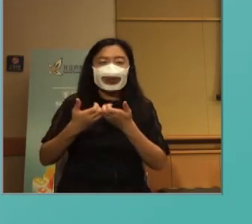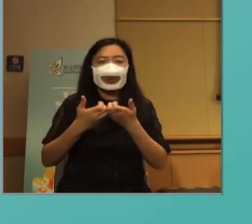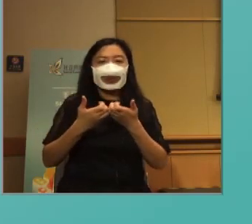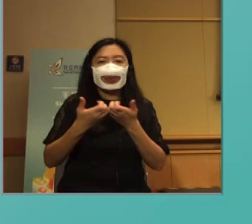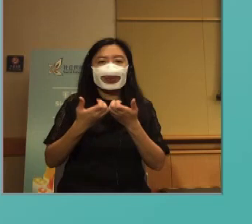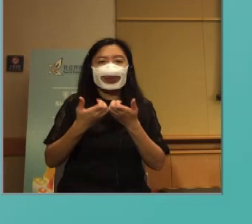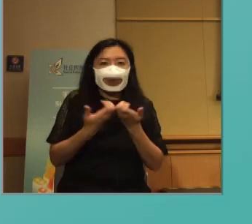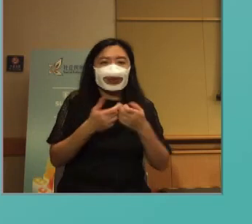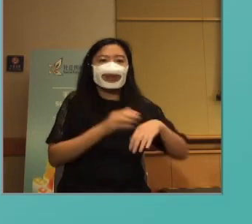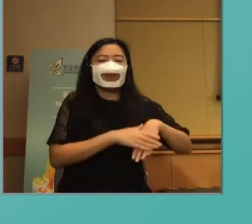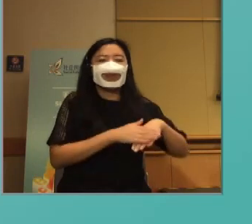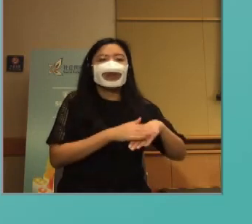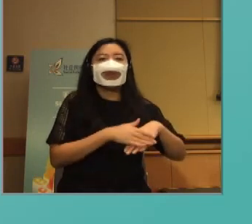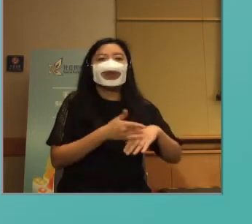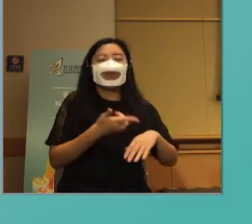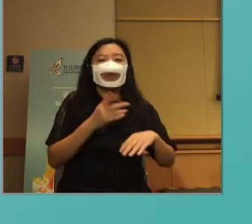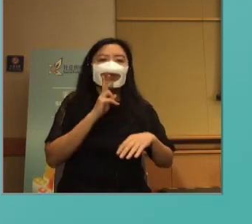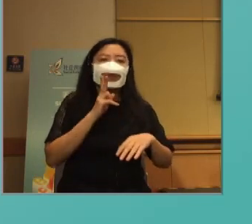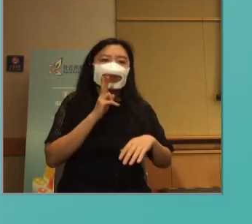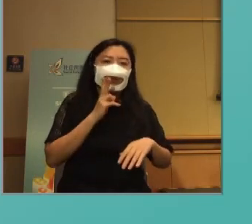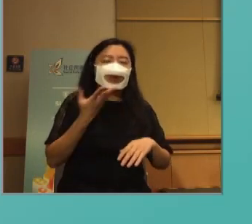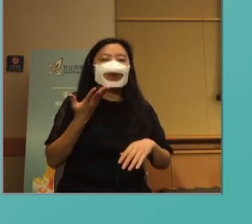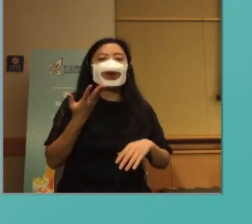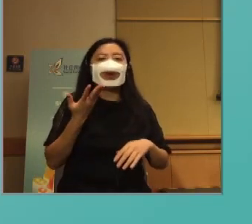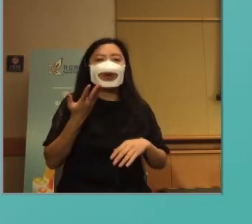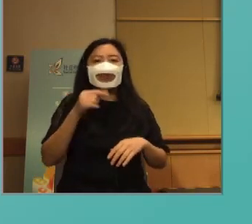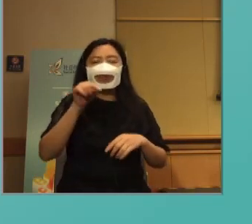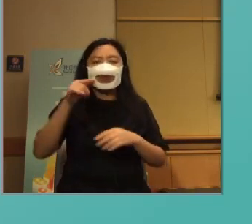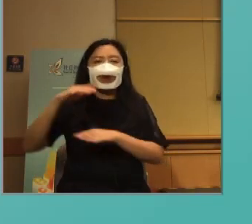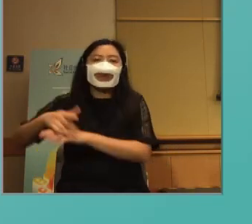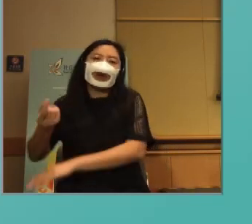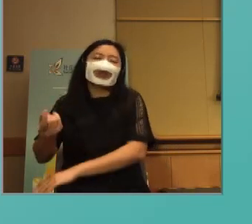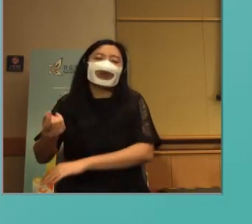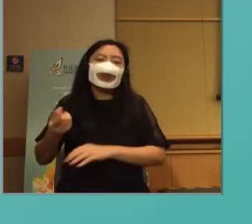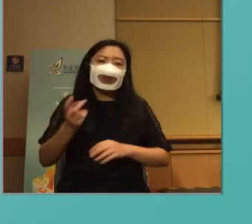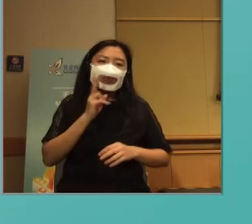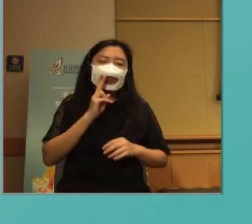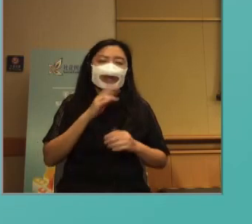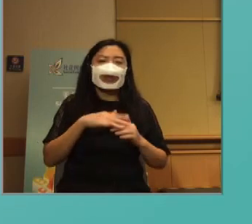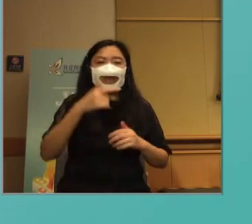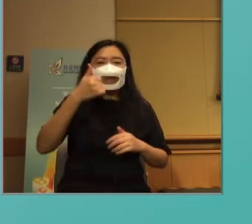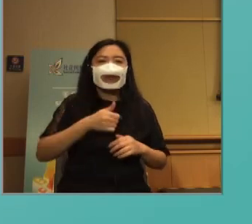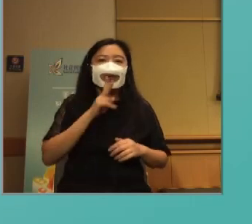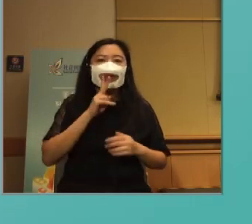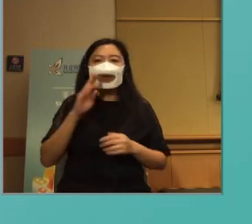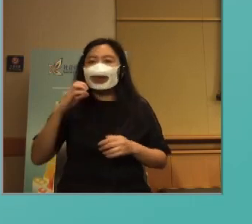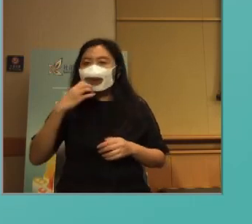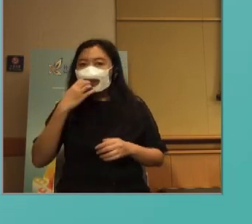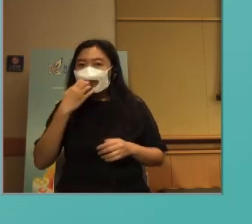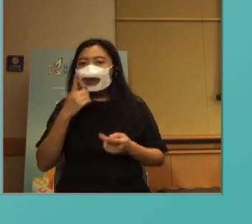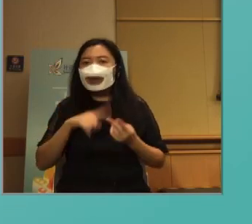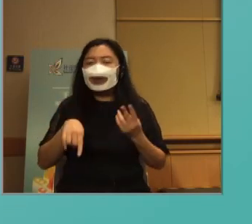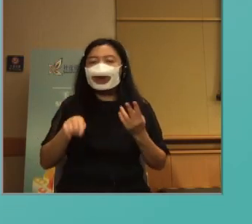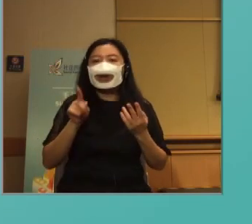basically means that at the end of the day, we all work for these platforms, whether it's Facebook or Apple or Google or the games that we play. or these